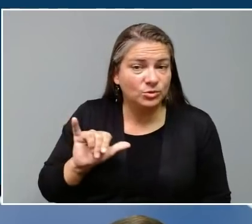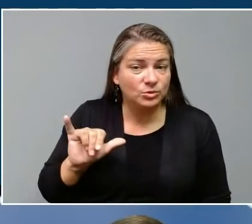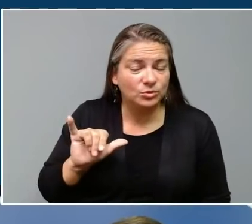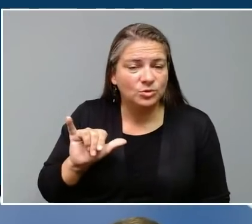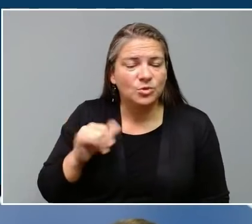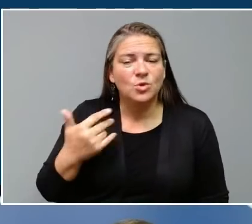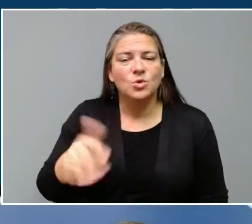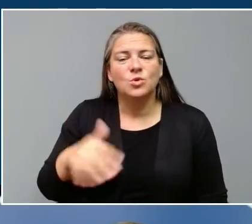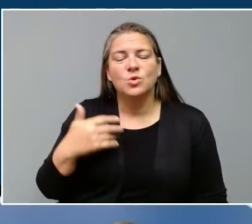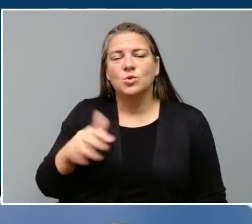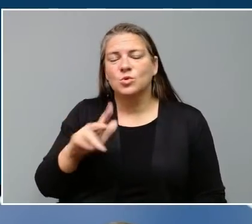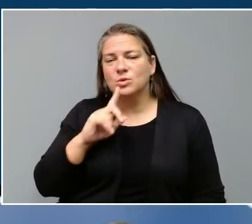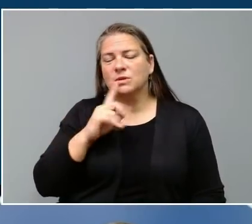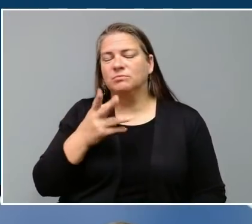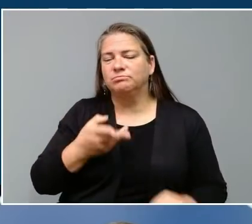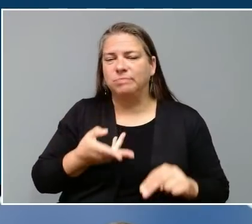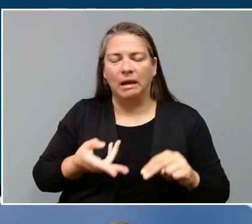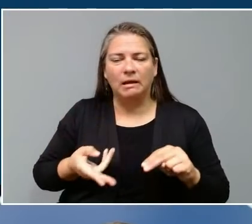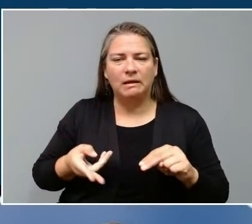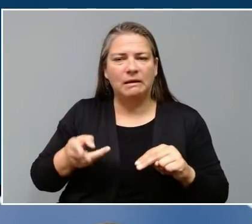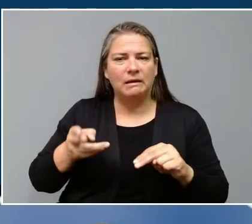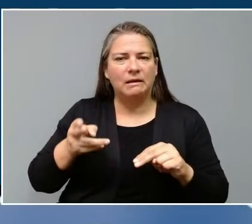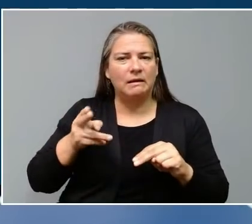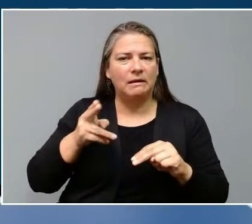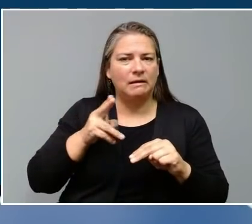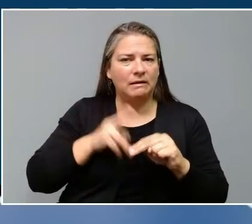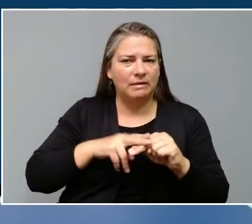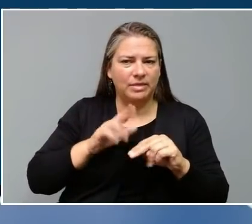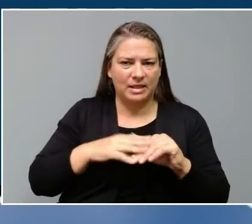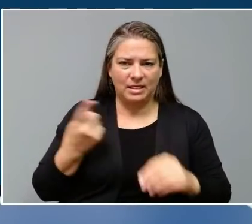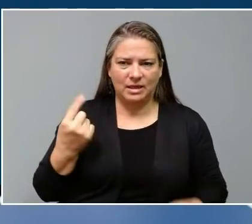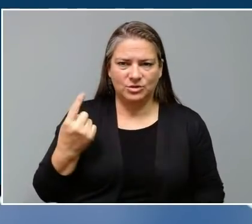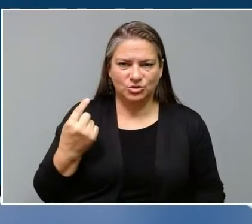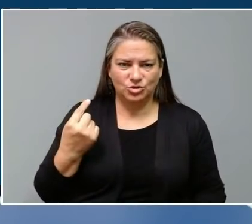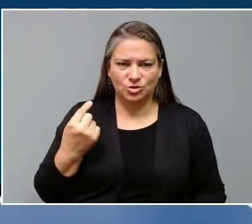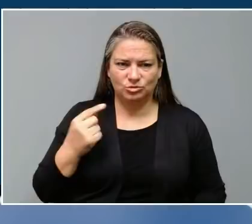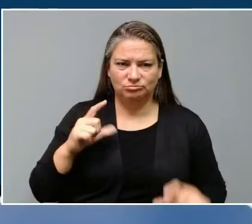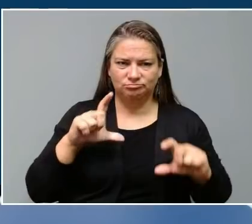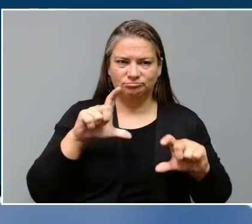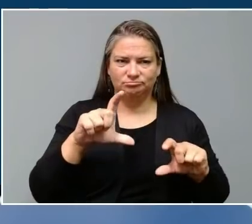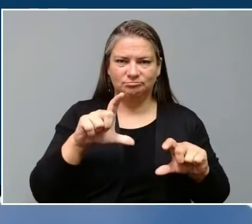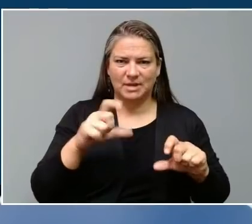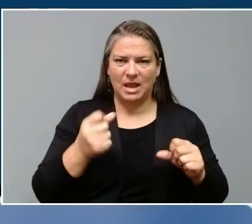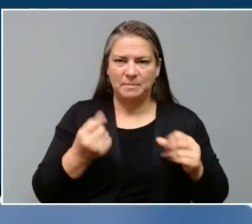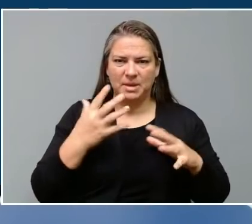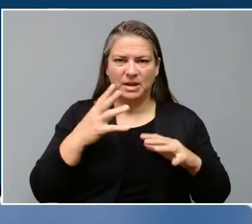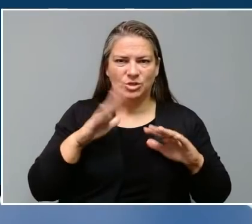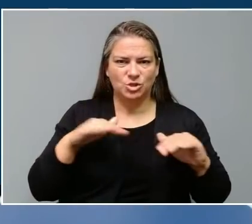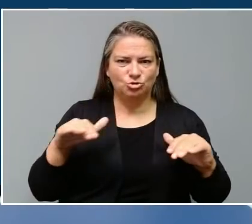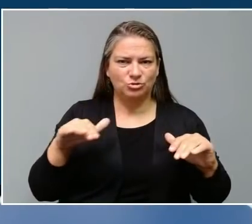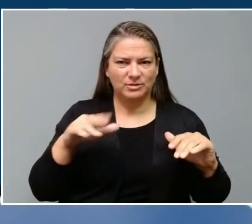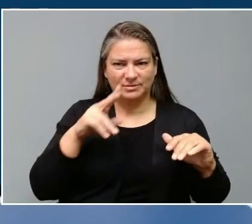significant increase from what we saw last year, and kids now make up